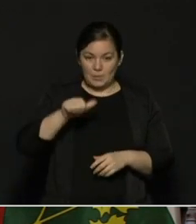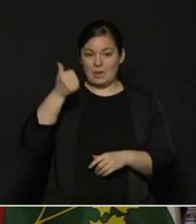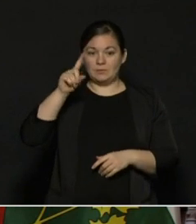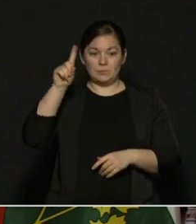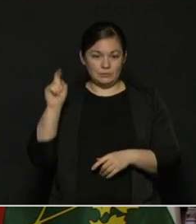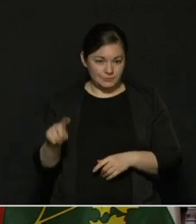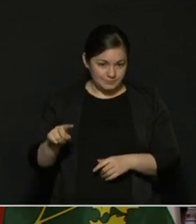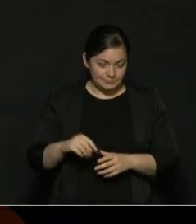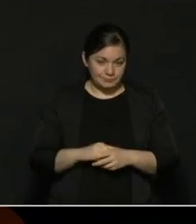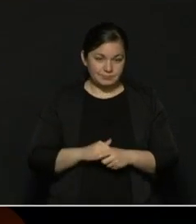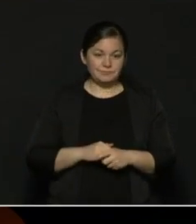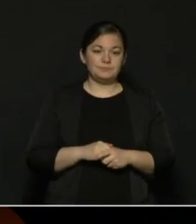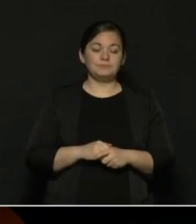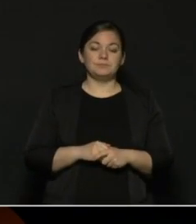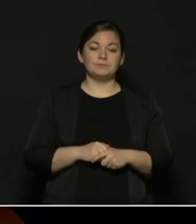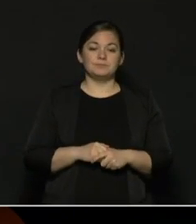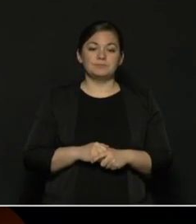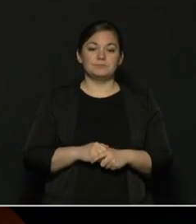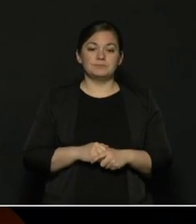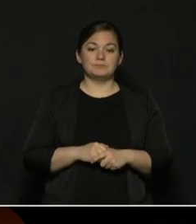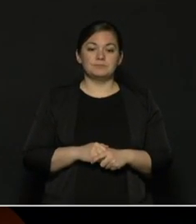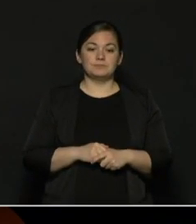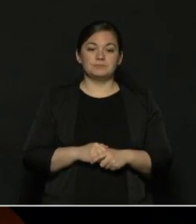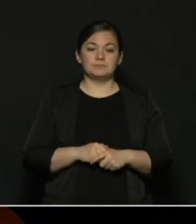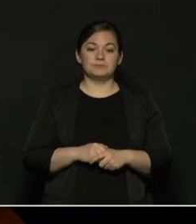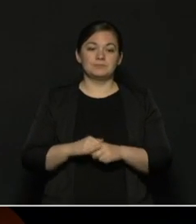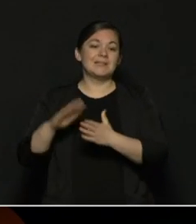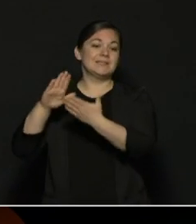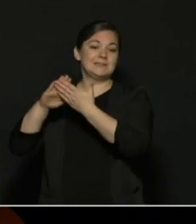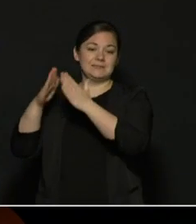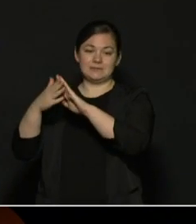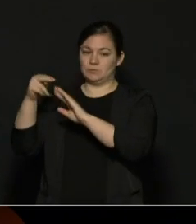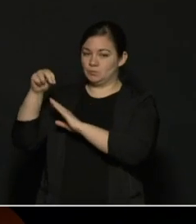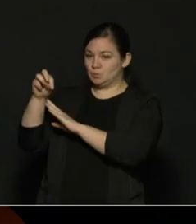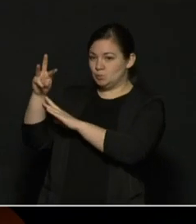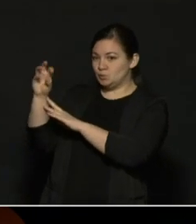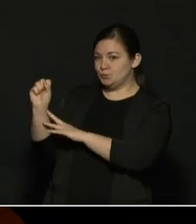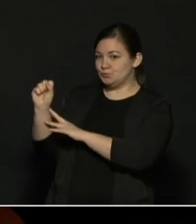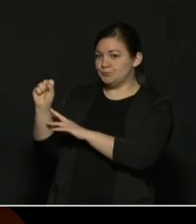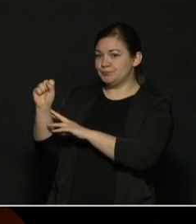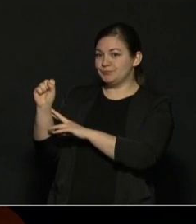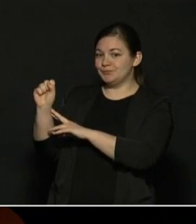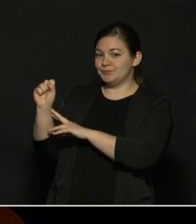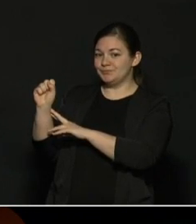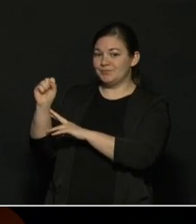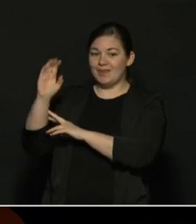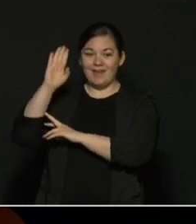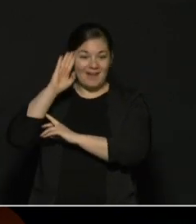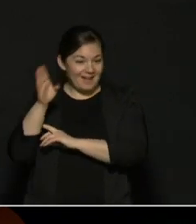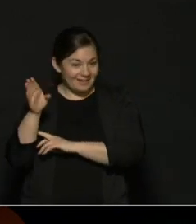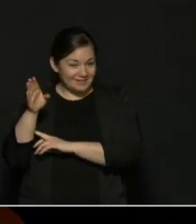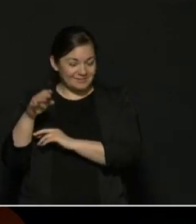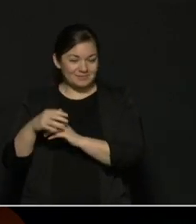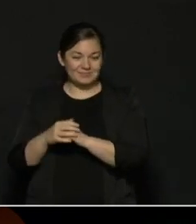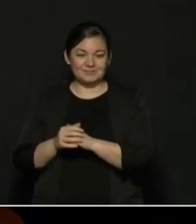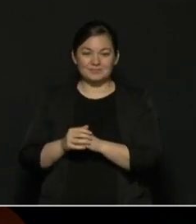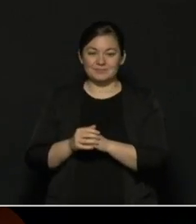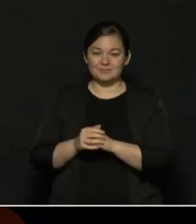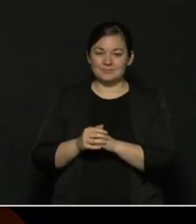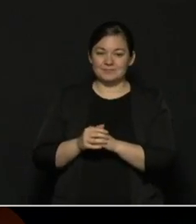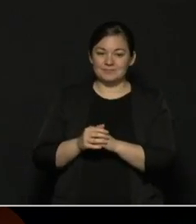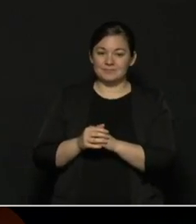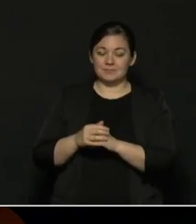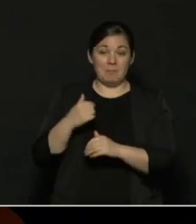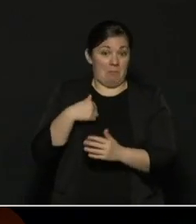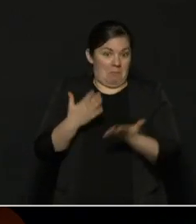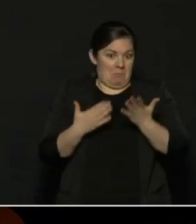Your next question comes from Cynthia Mulligan with City News. Please go ahead. Hi, Dr. Williams. I might be wrong, and I apologize